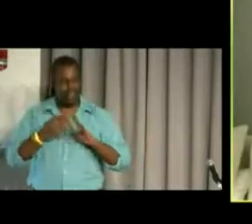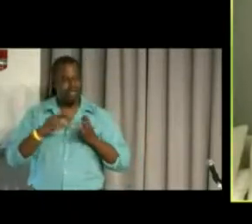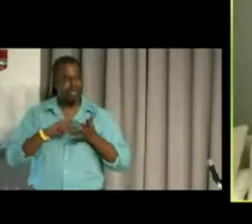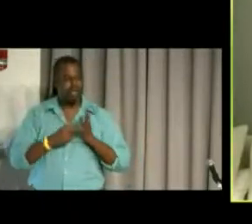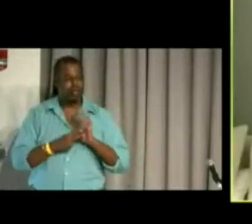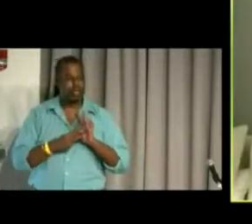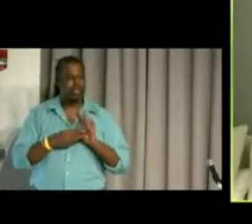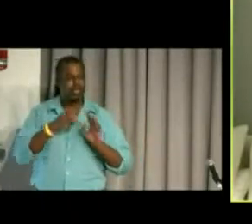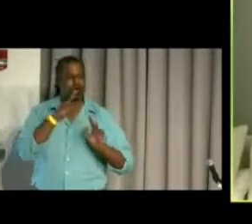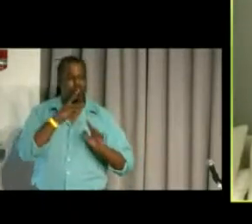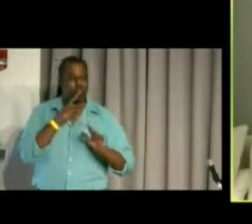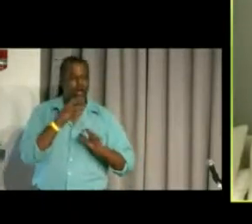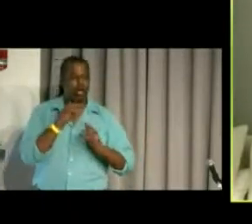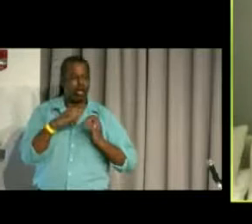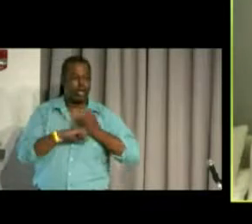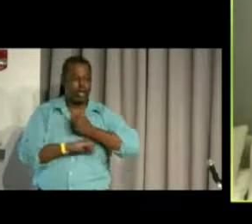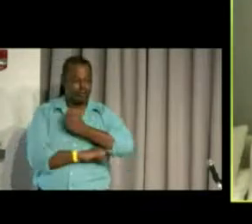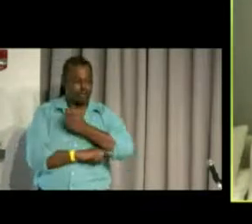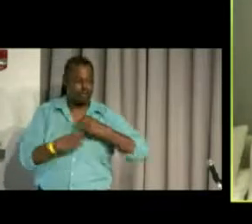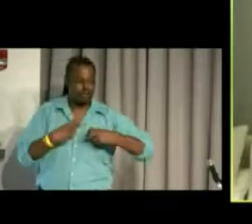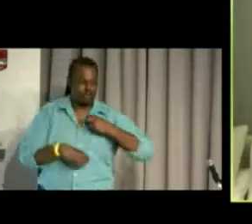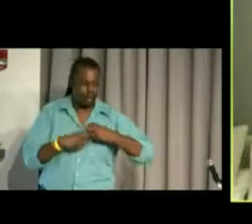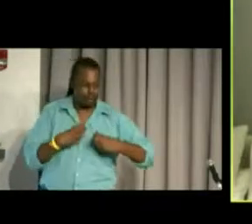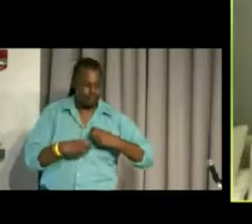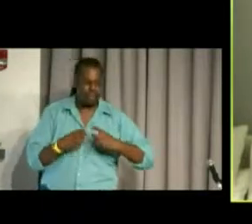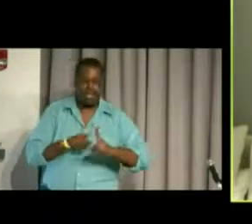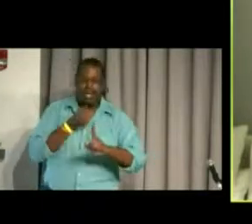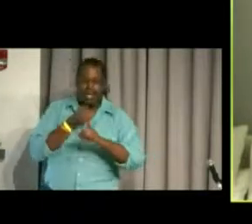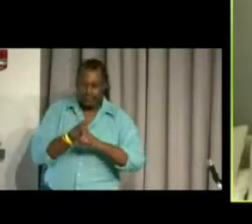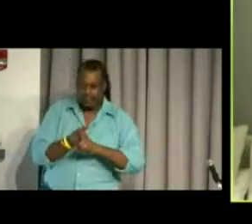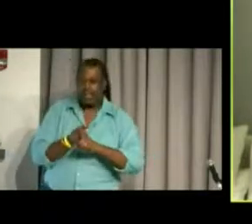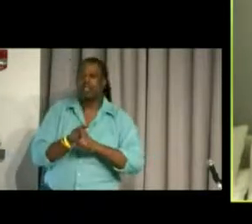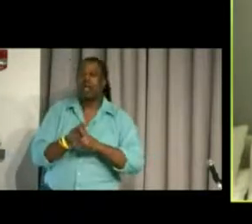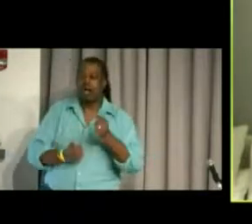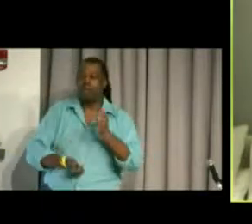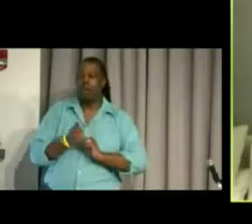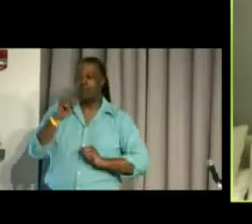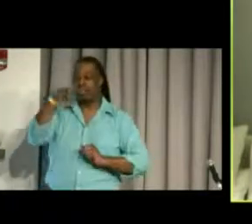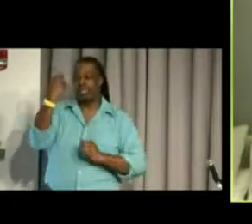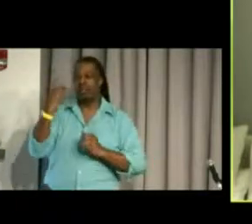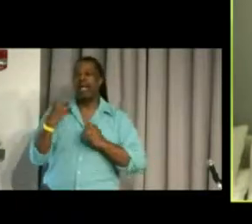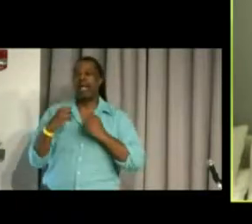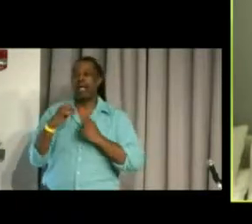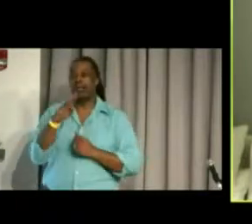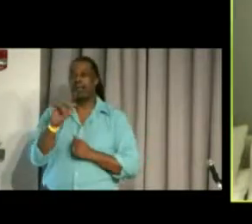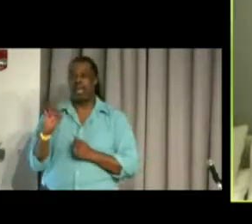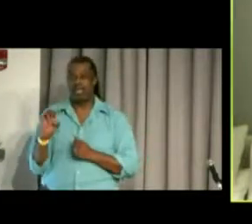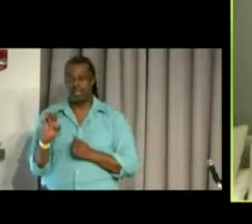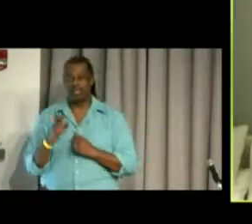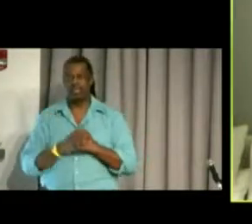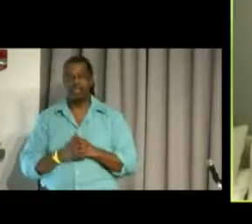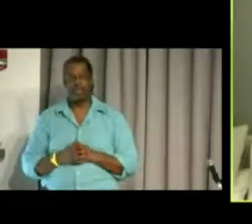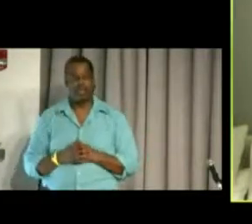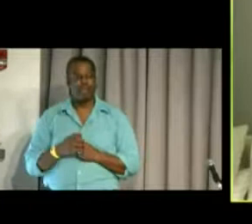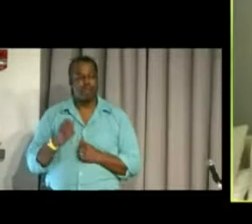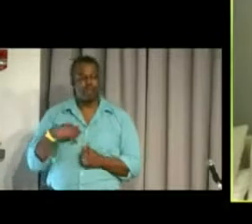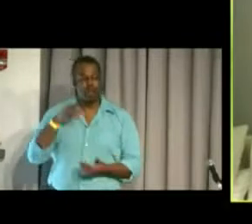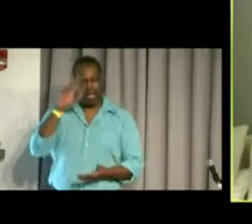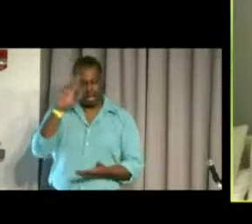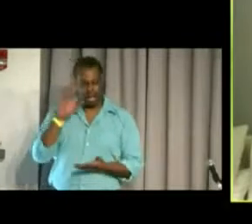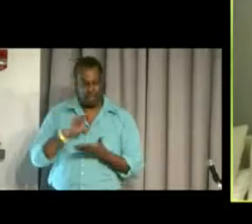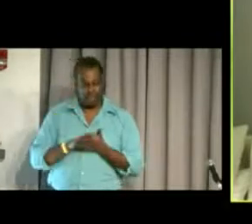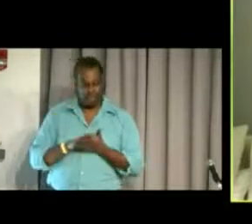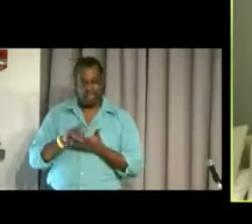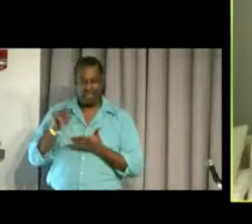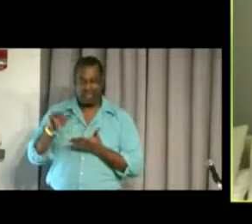water infrastructure problems impact a predominantly Black base, right? And so I believe there is